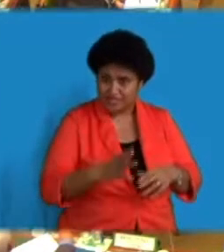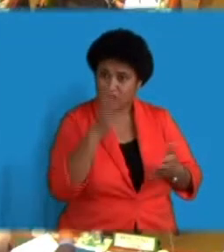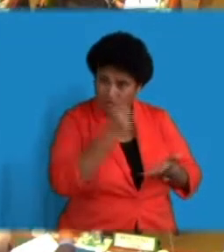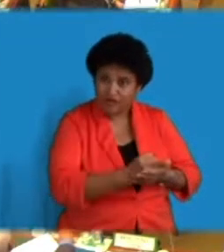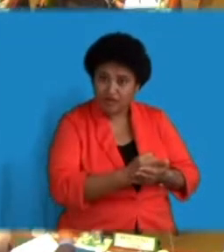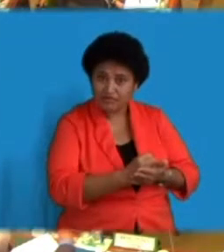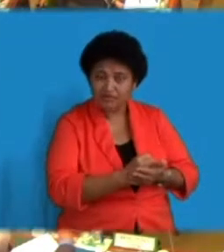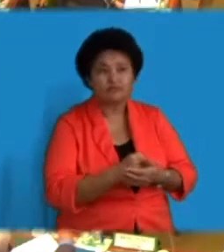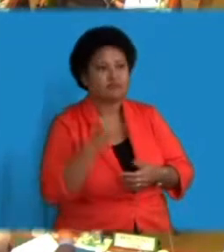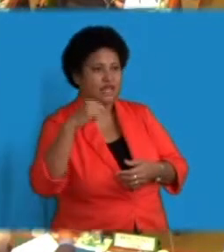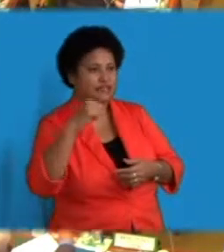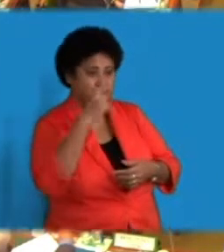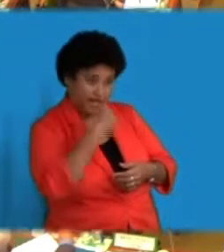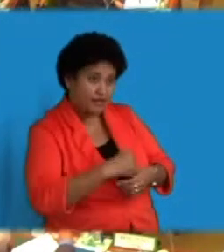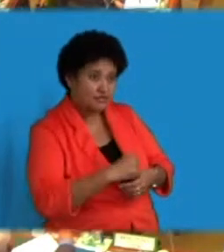she do it?